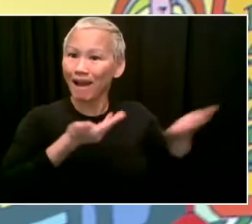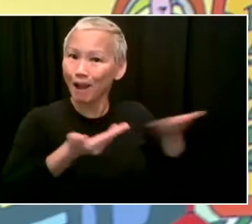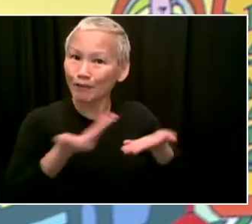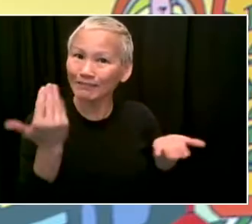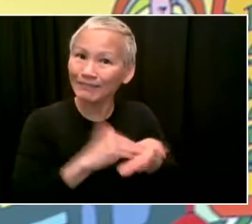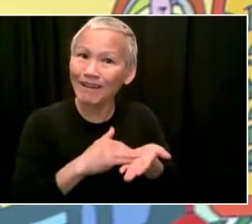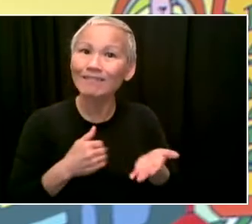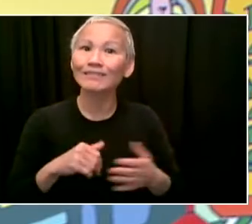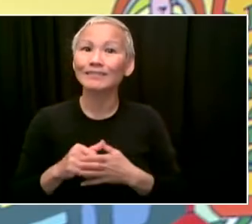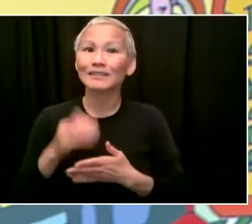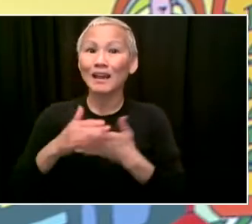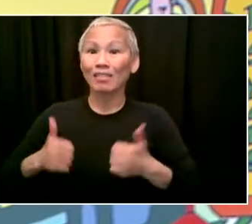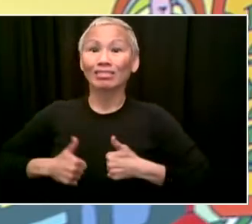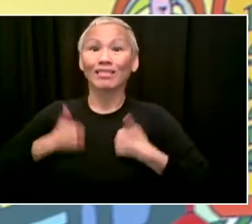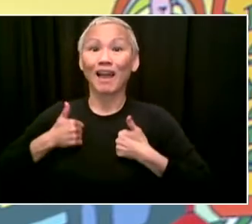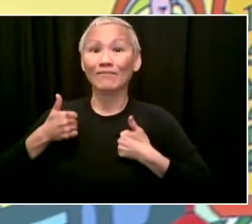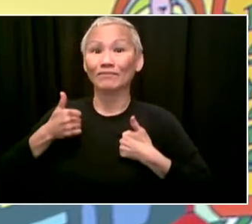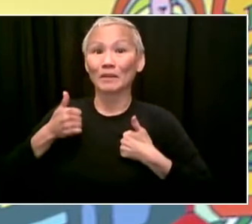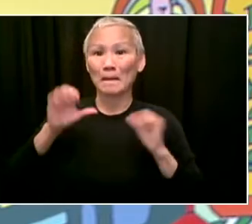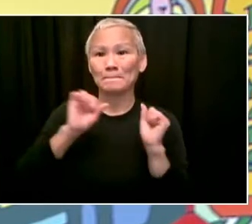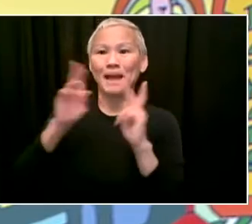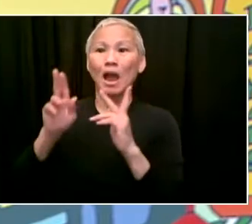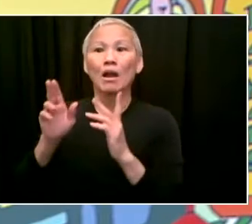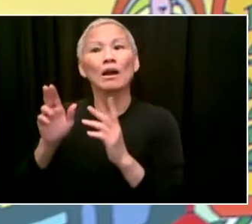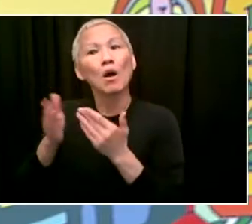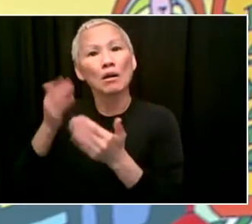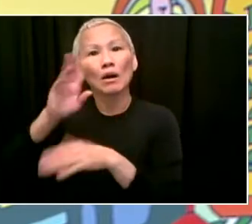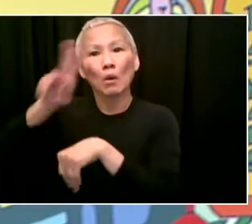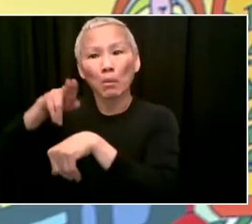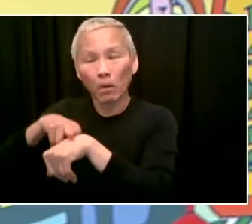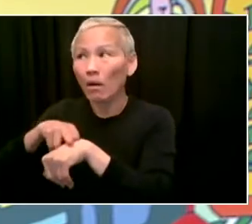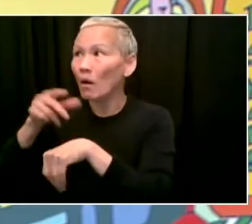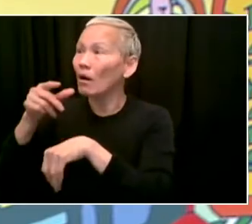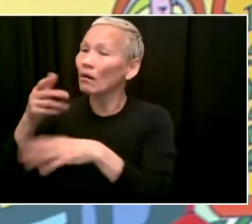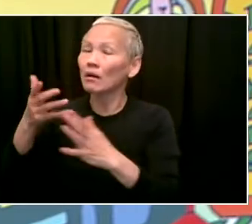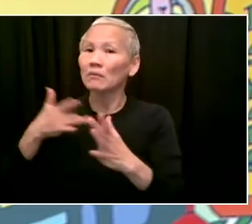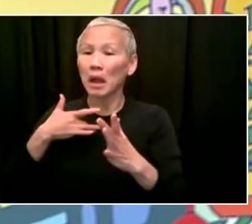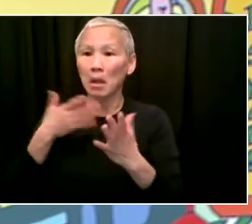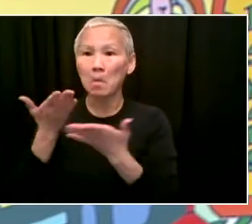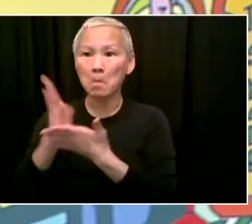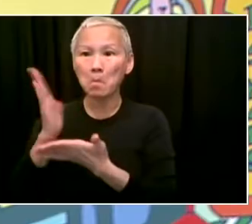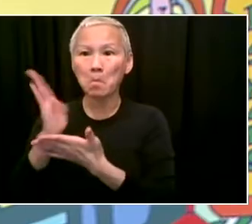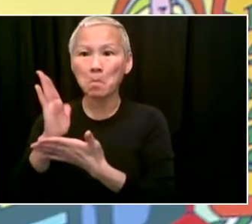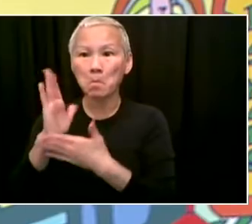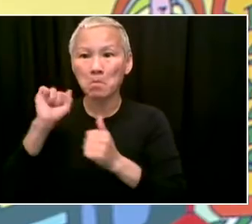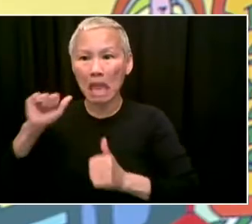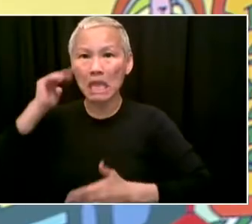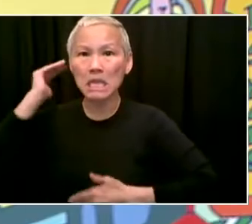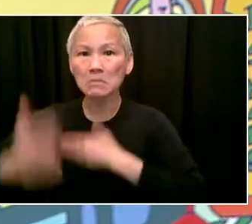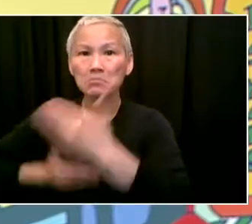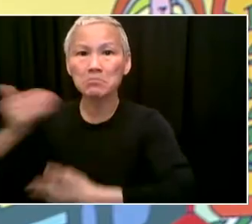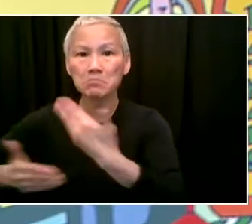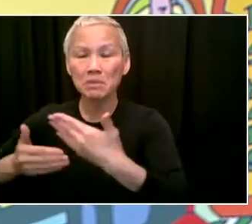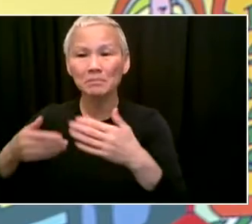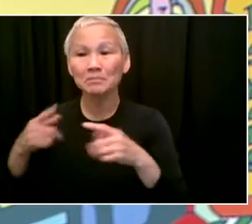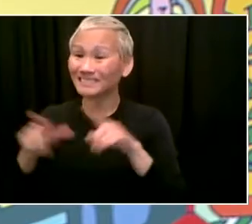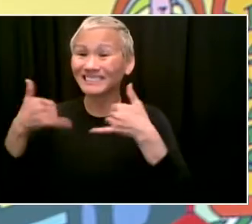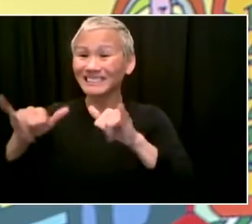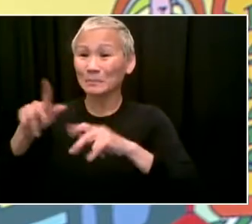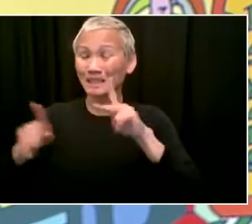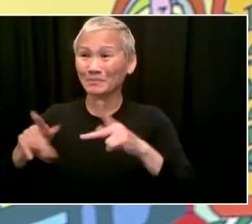it's understandable that people are concerned and they want to talk about it. On the question of graffiti, you're going to see a big impact from the Cleanup